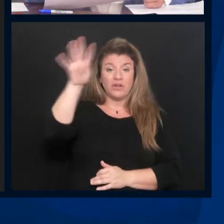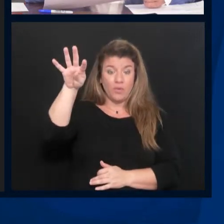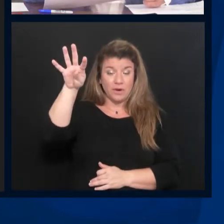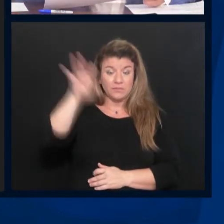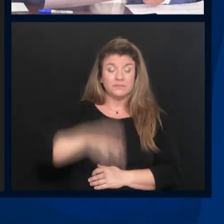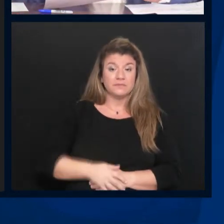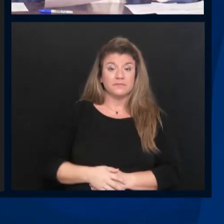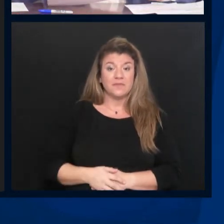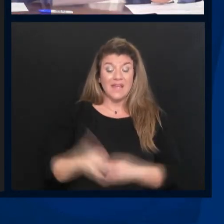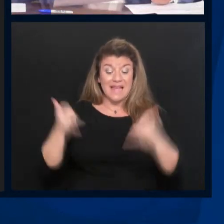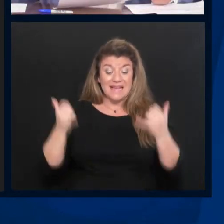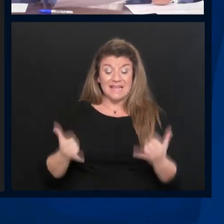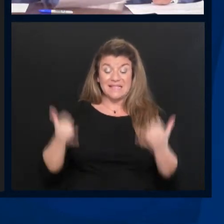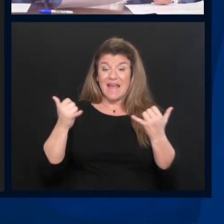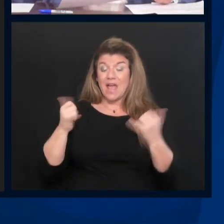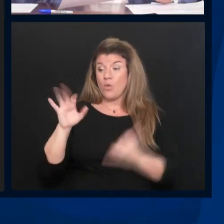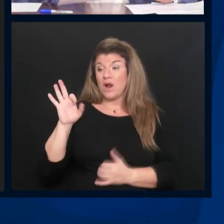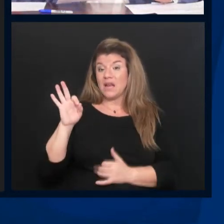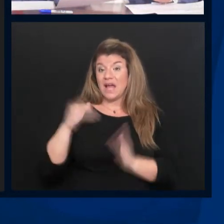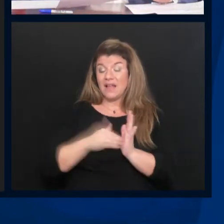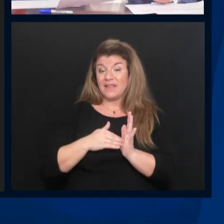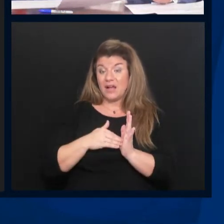29,744, and today we're at